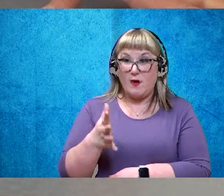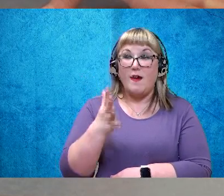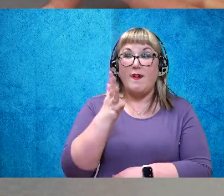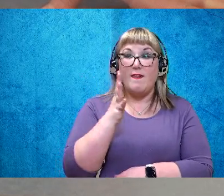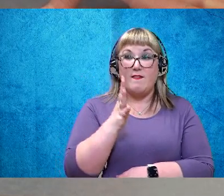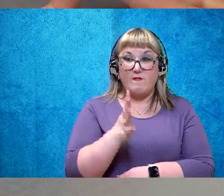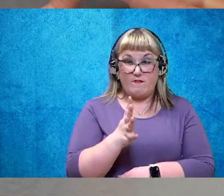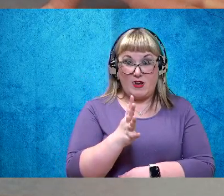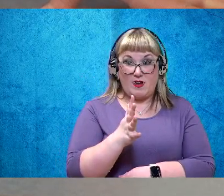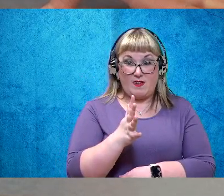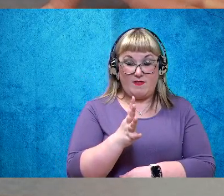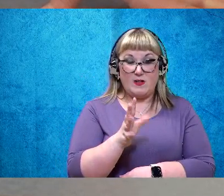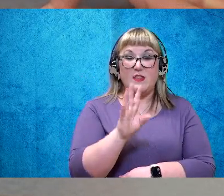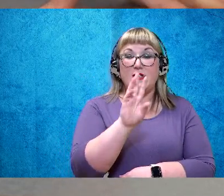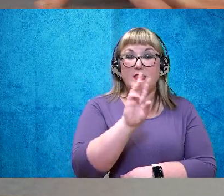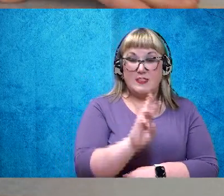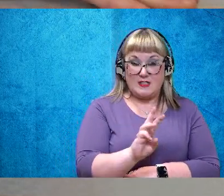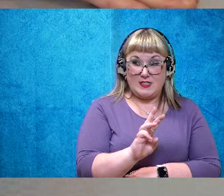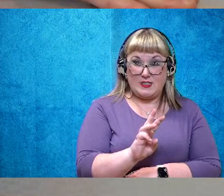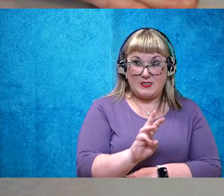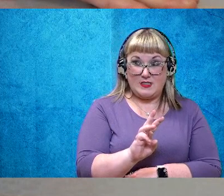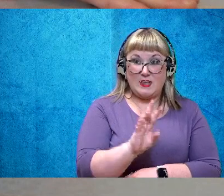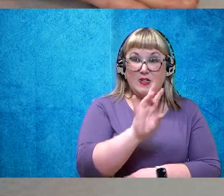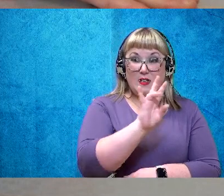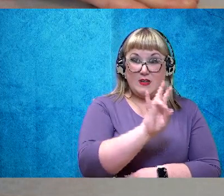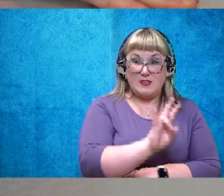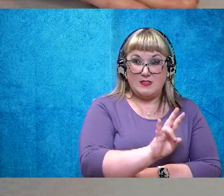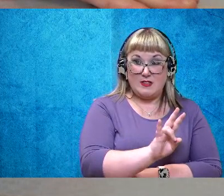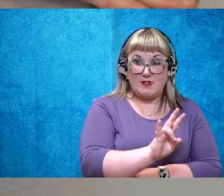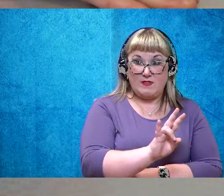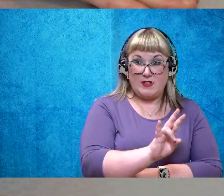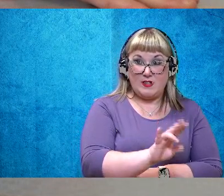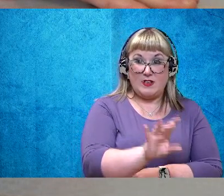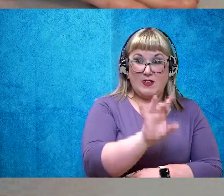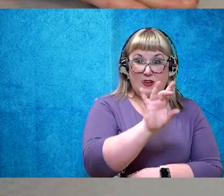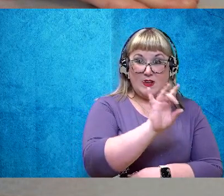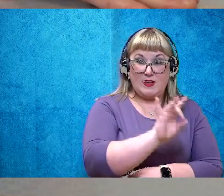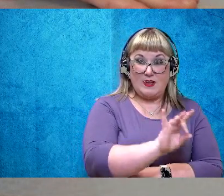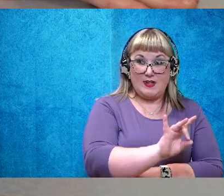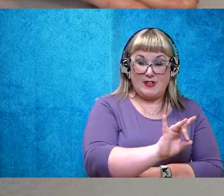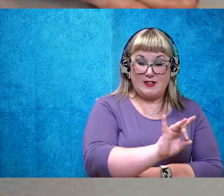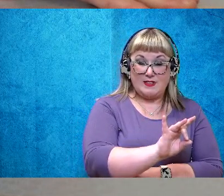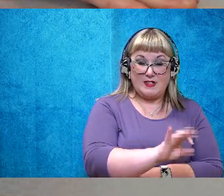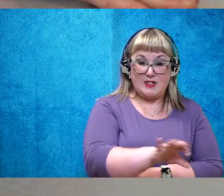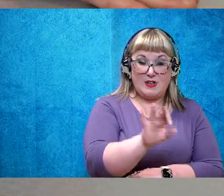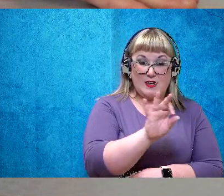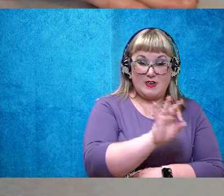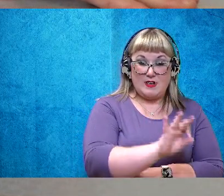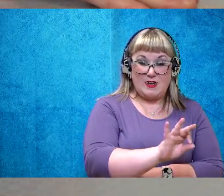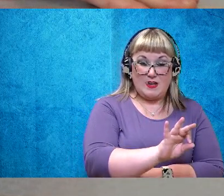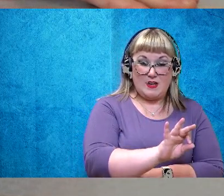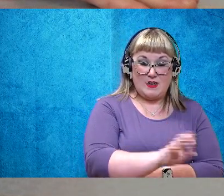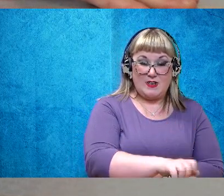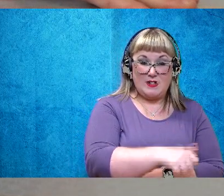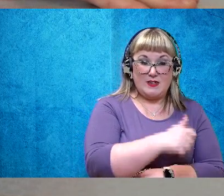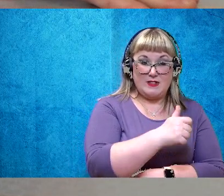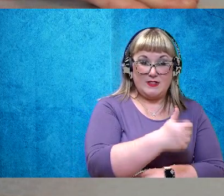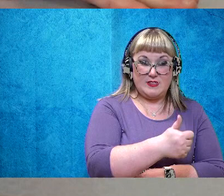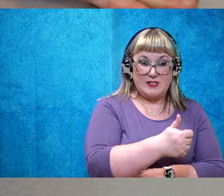4, 5, 6, 7, 8,